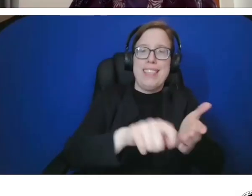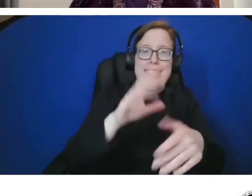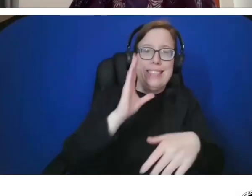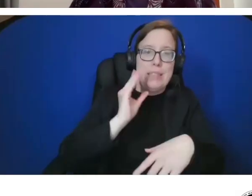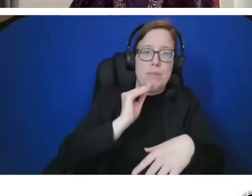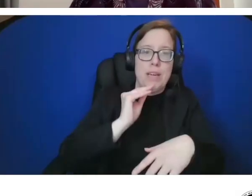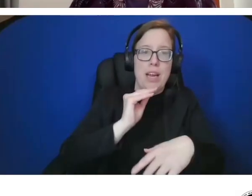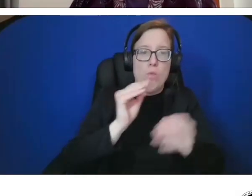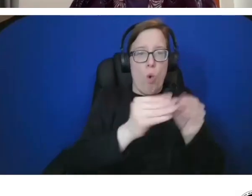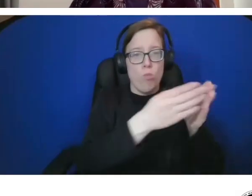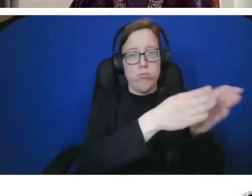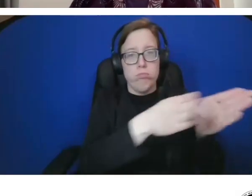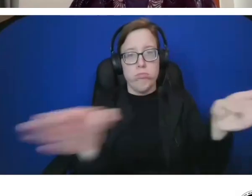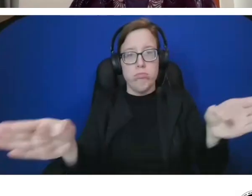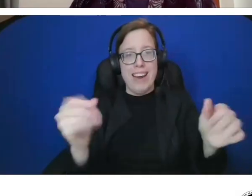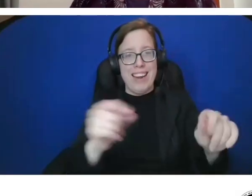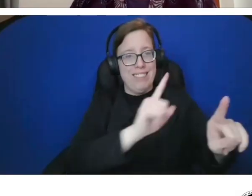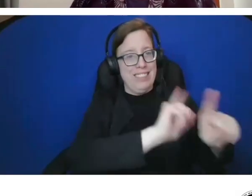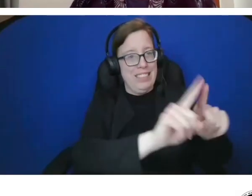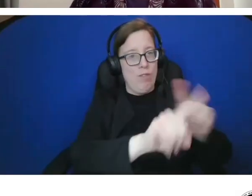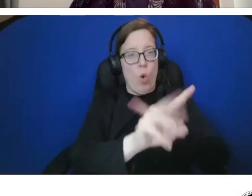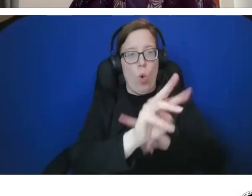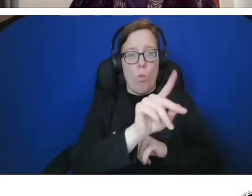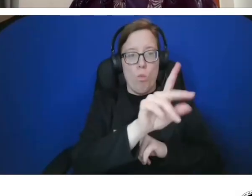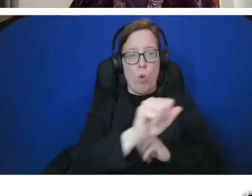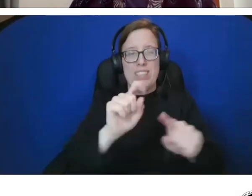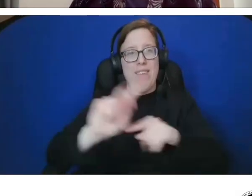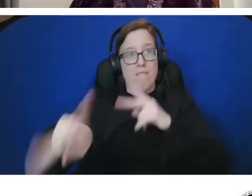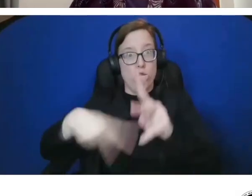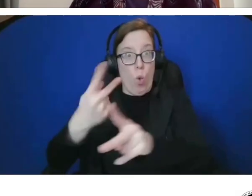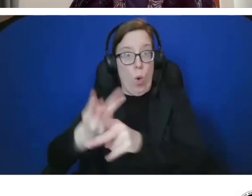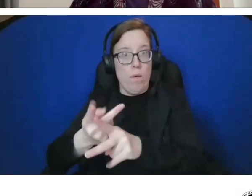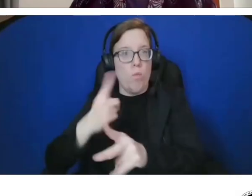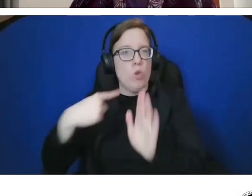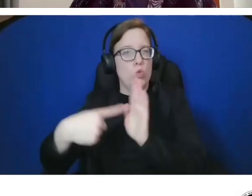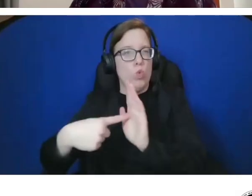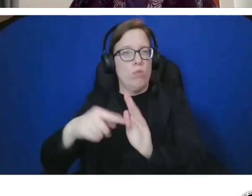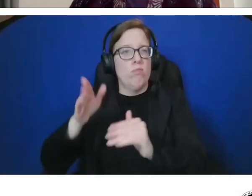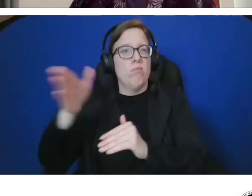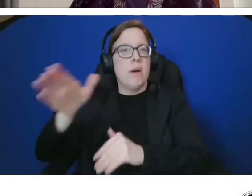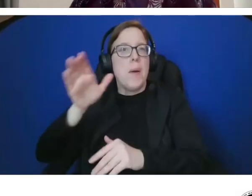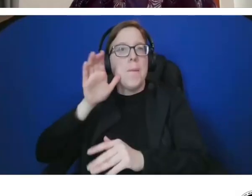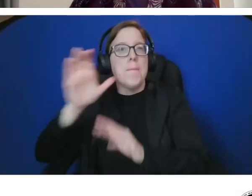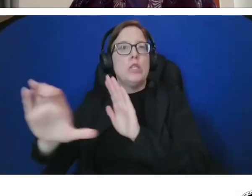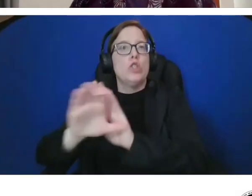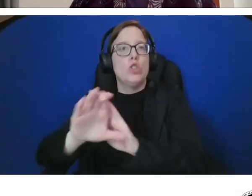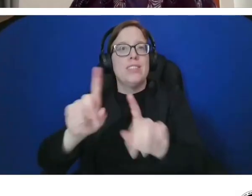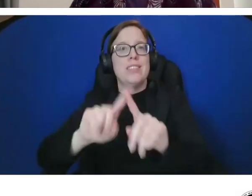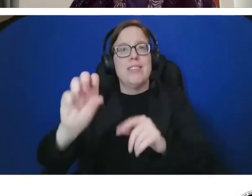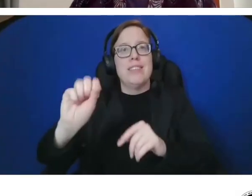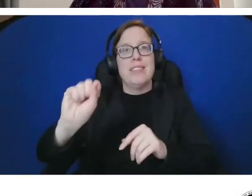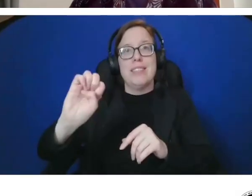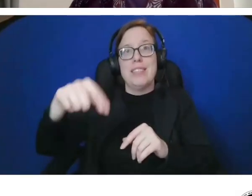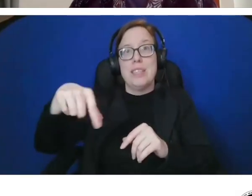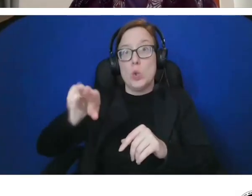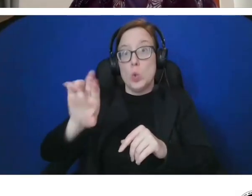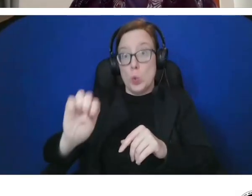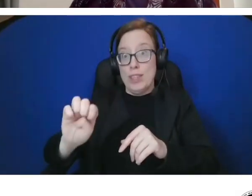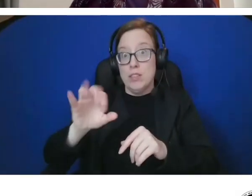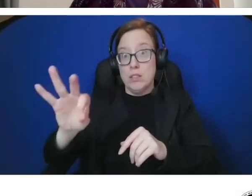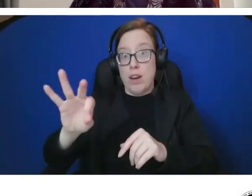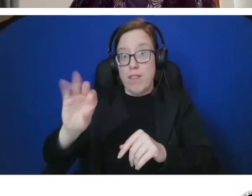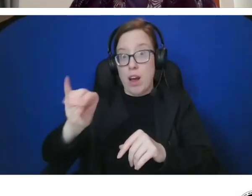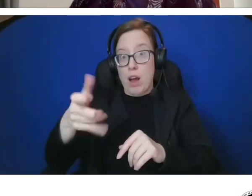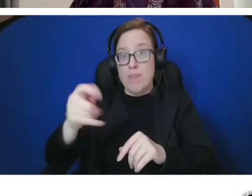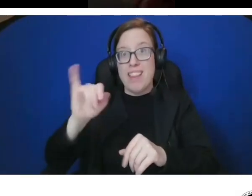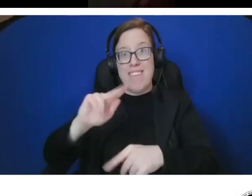and that they can occur across modes and forms. I'll show you a picture in a while of a sequence of objects. That's a